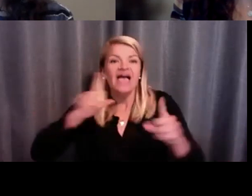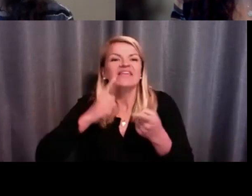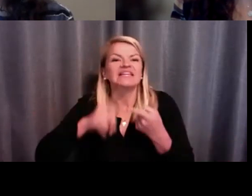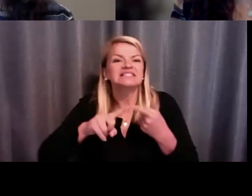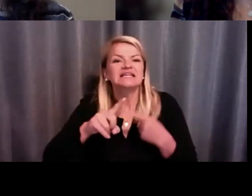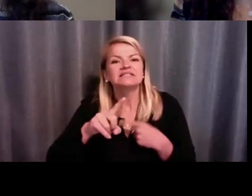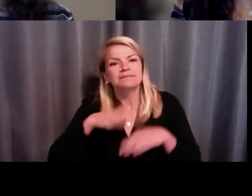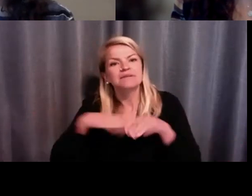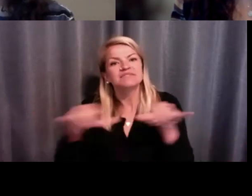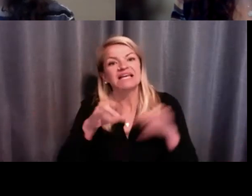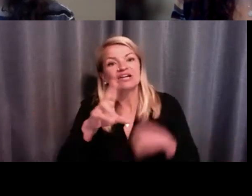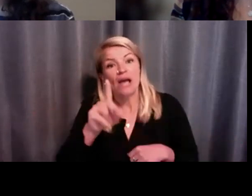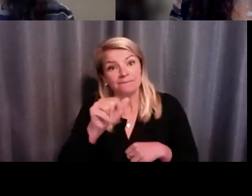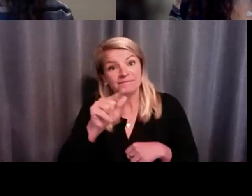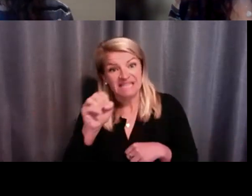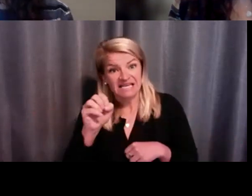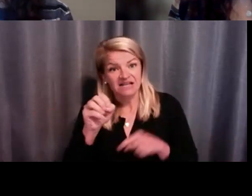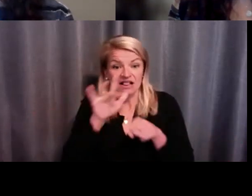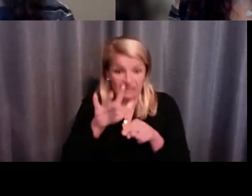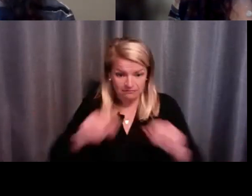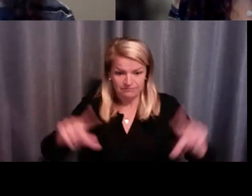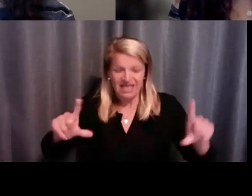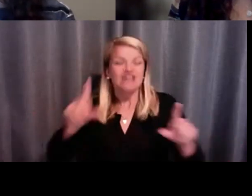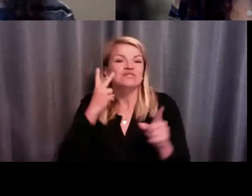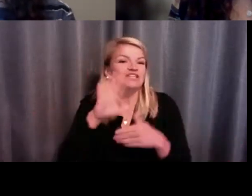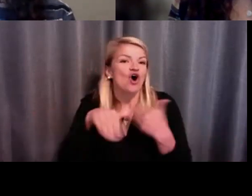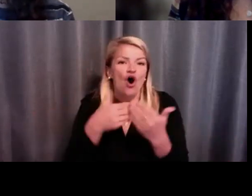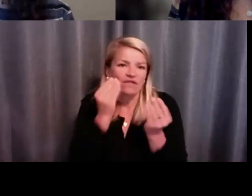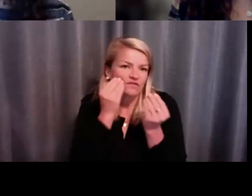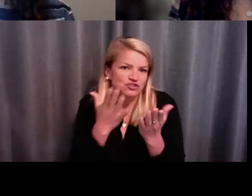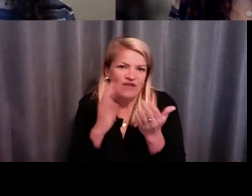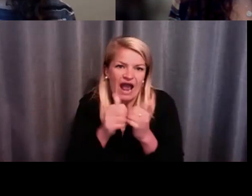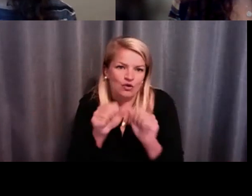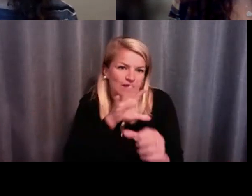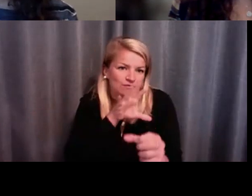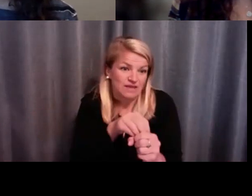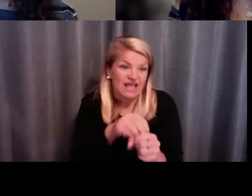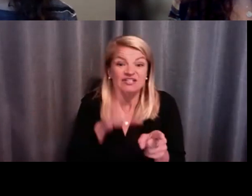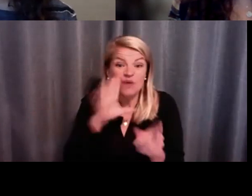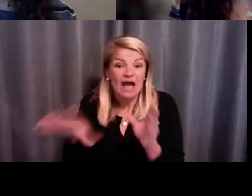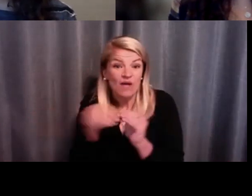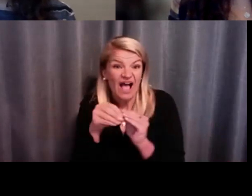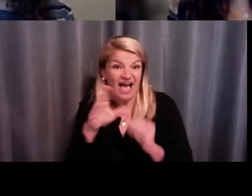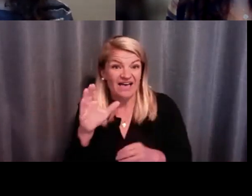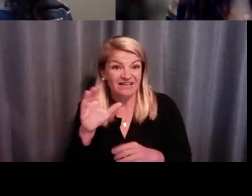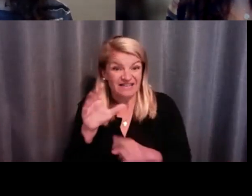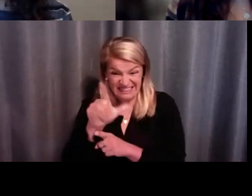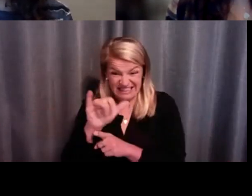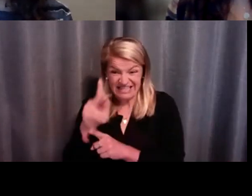there you will have all the information about how to participate. I'm going to paste the link to that